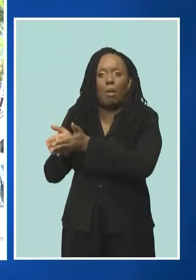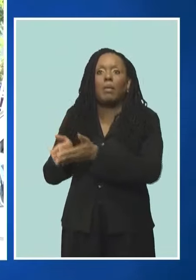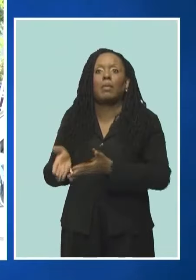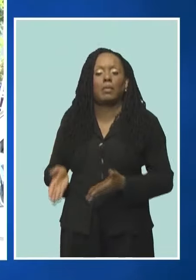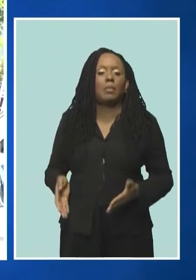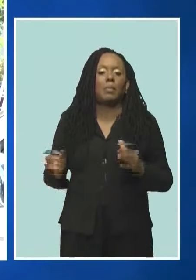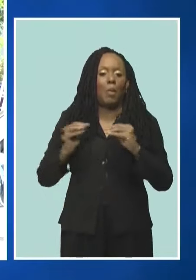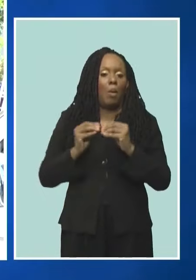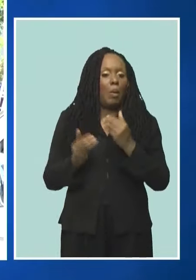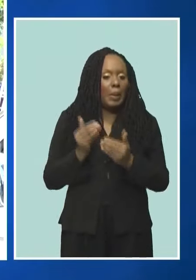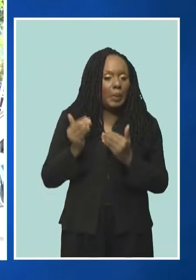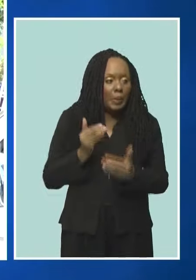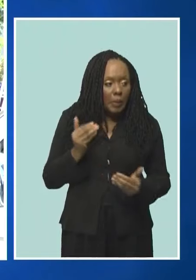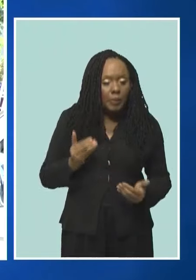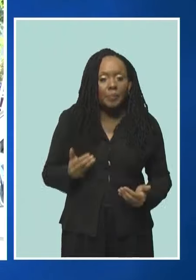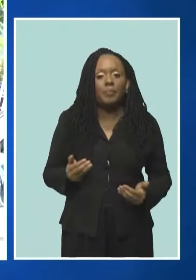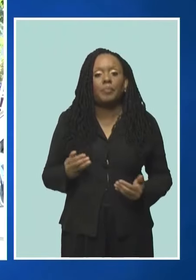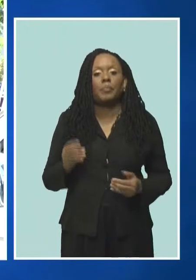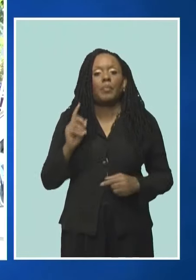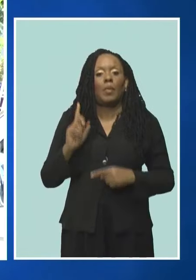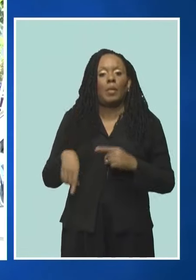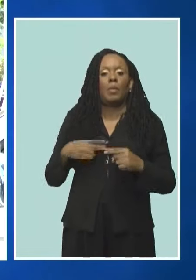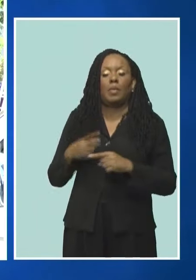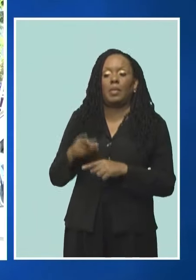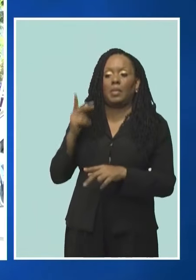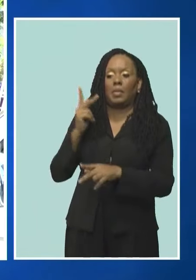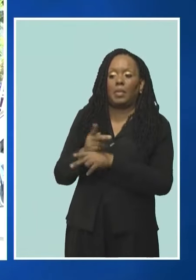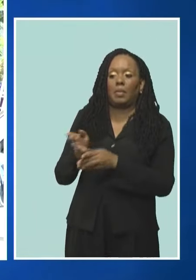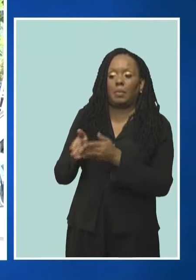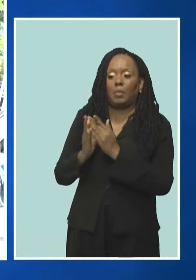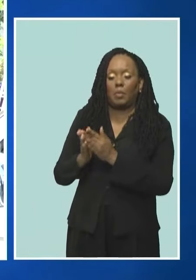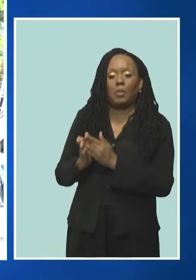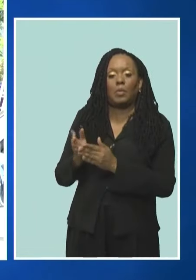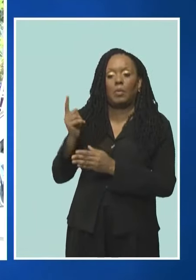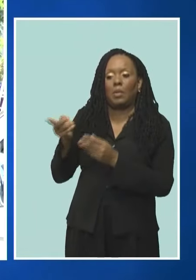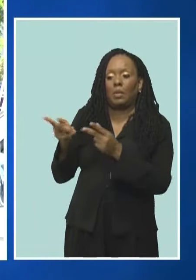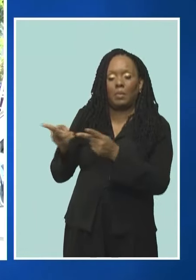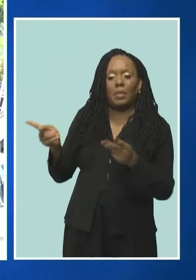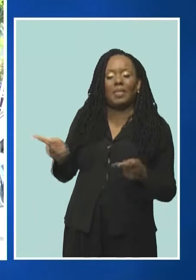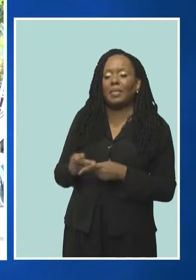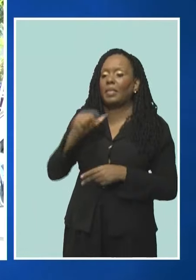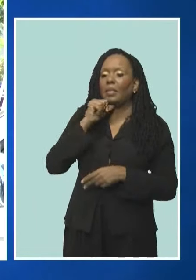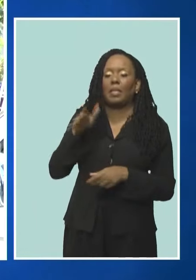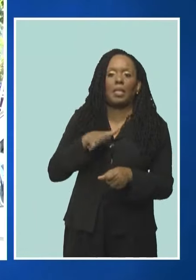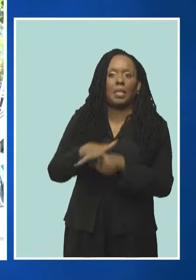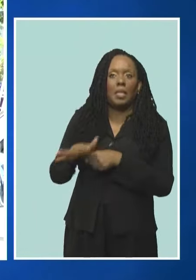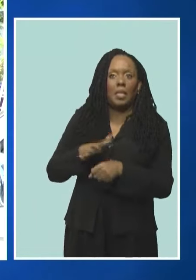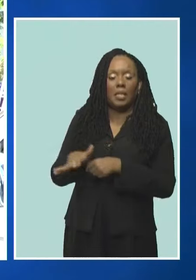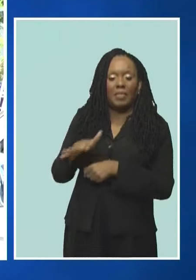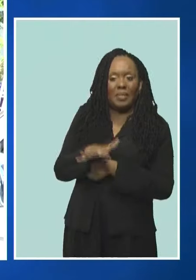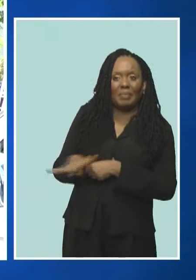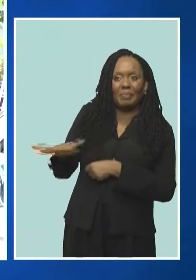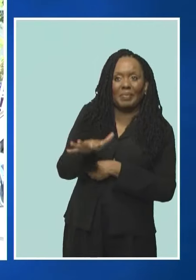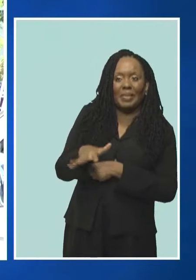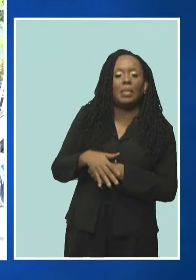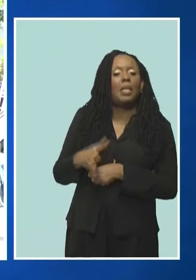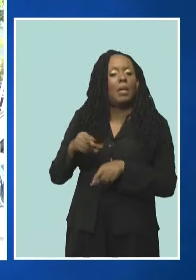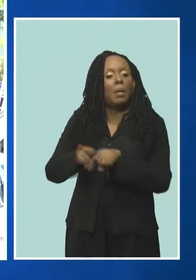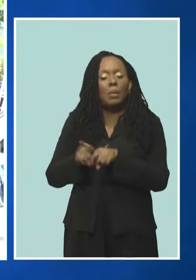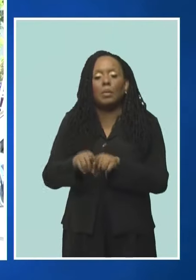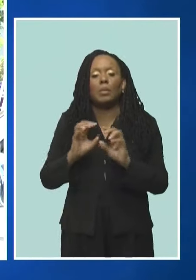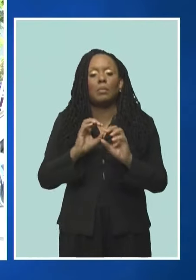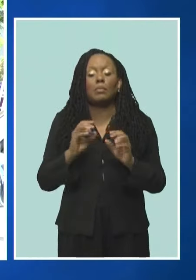easier because where the boats are stored right now, there's lack of facilities in that area. There's no water in some